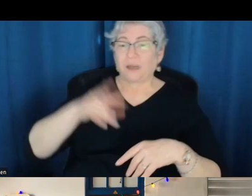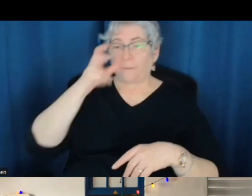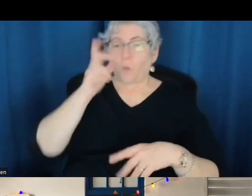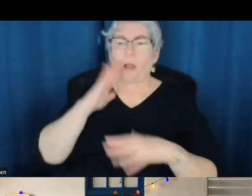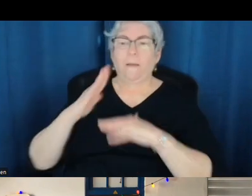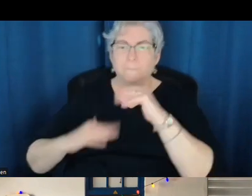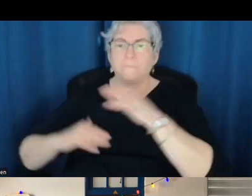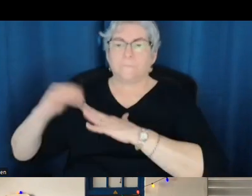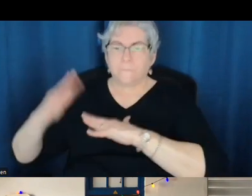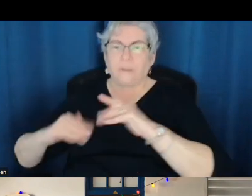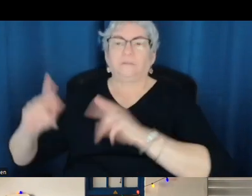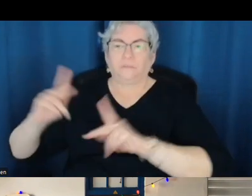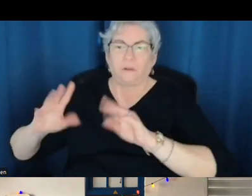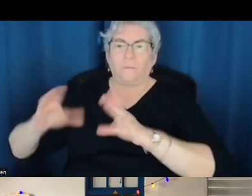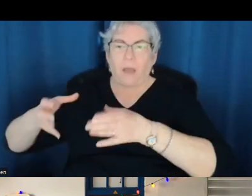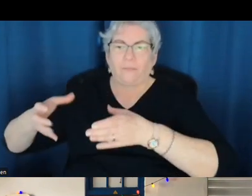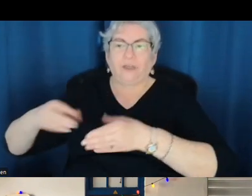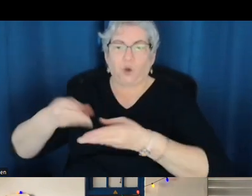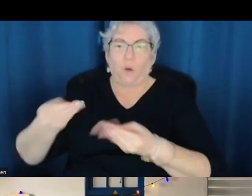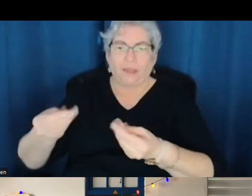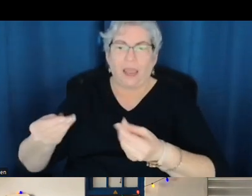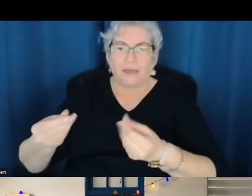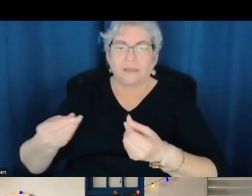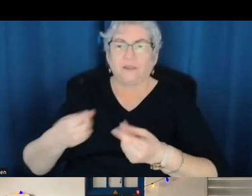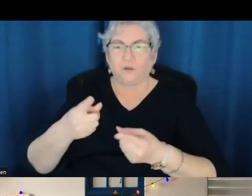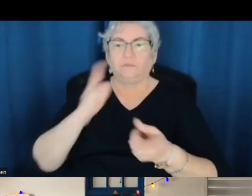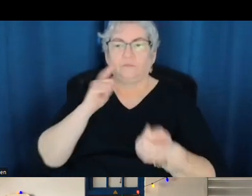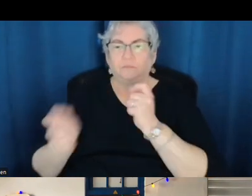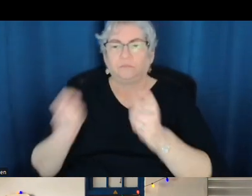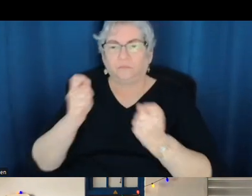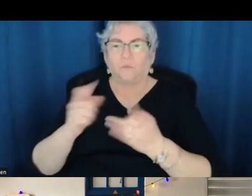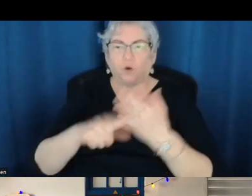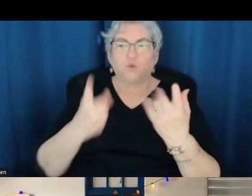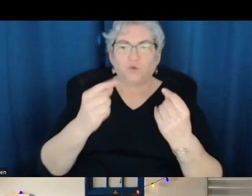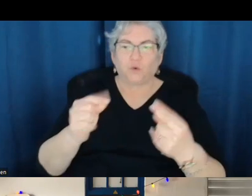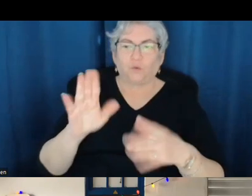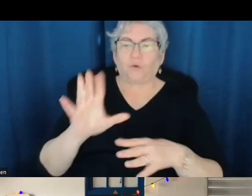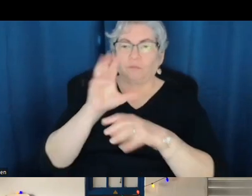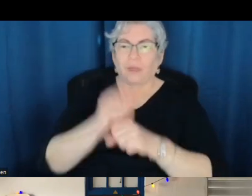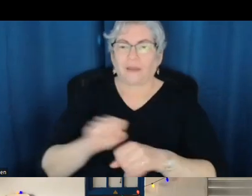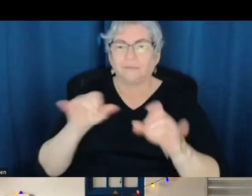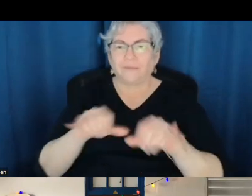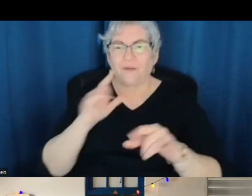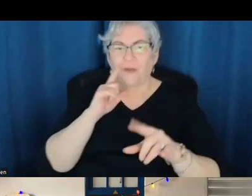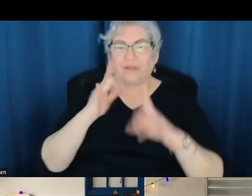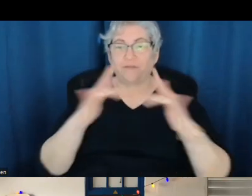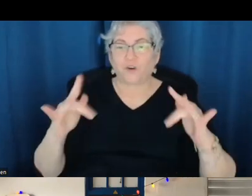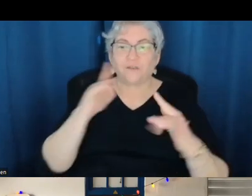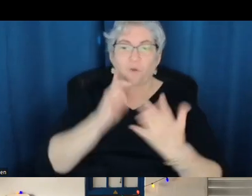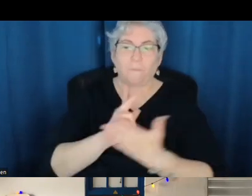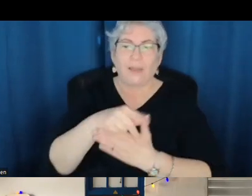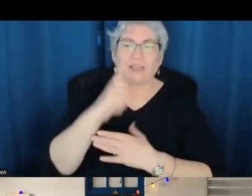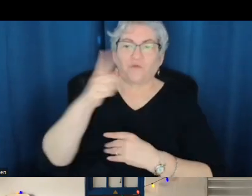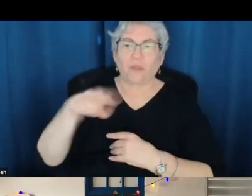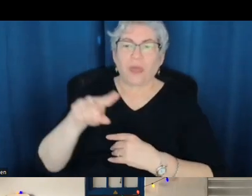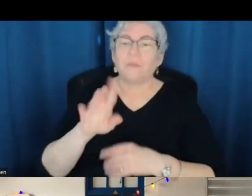up populations in your landscape as you change your practices and have more diversity of plants for them. So